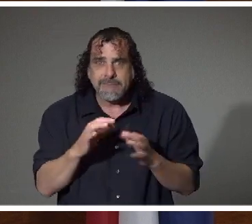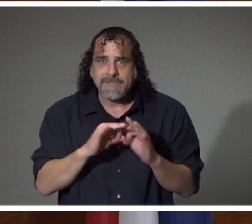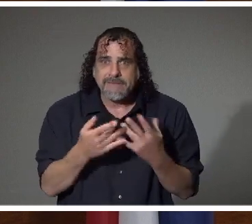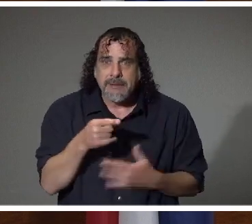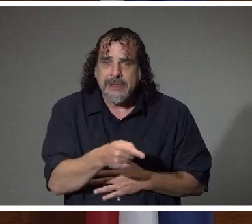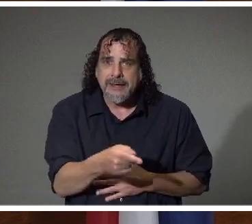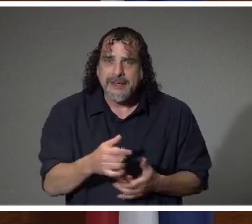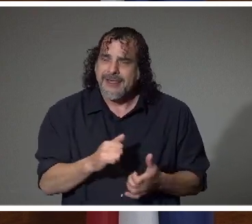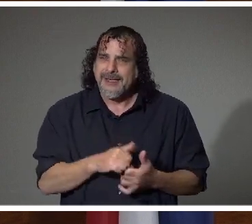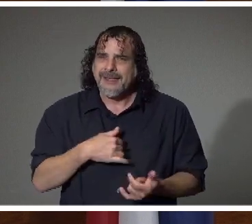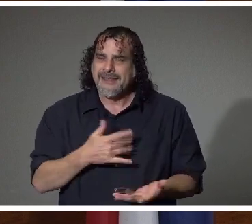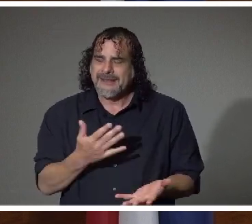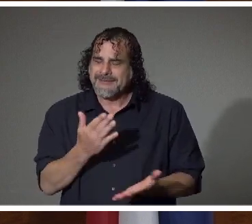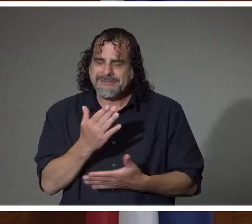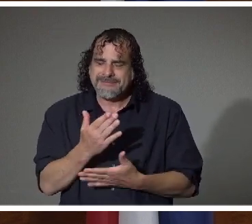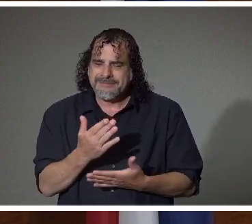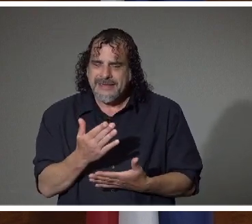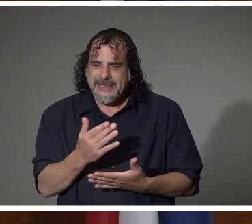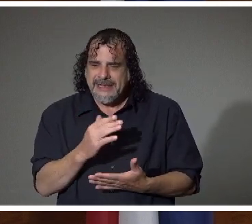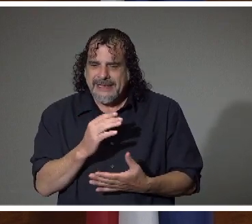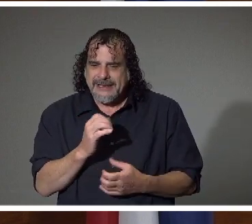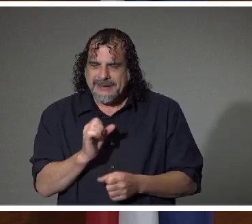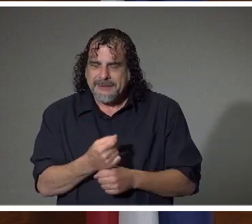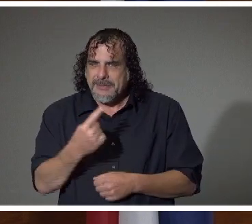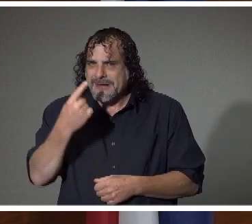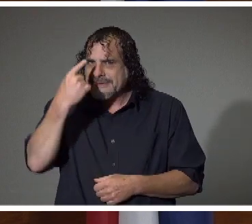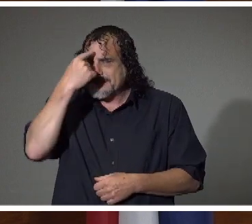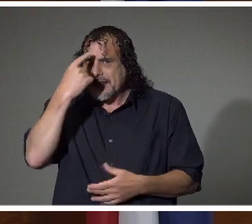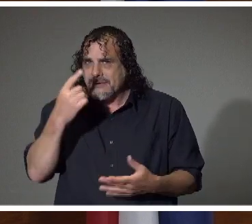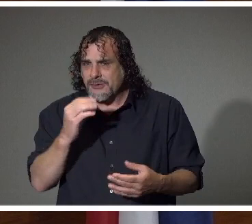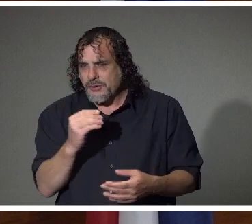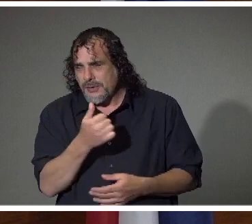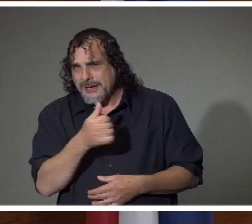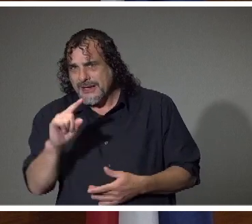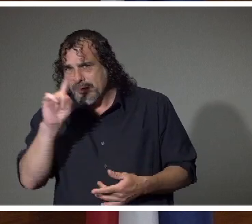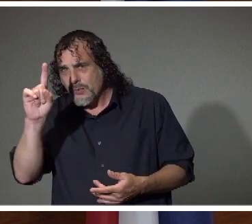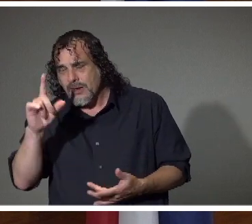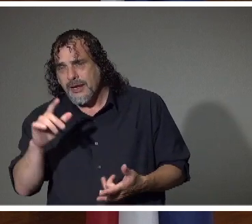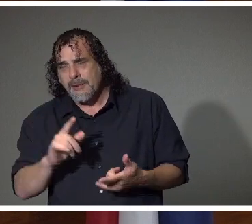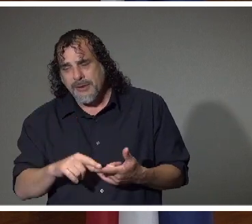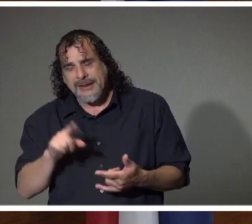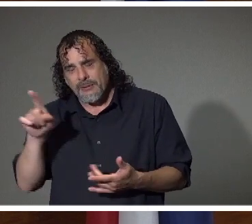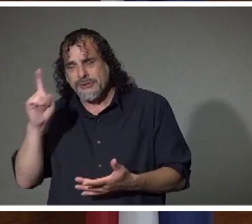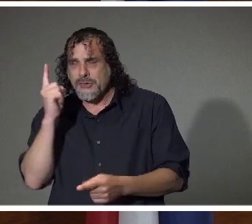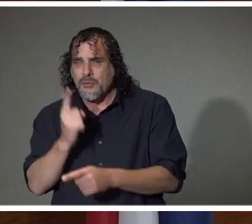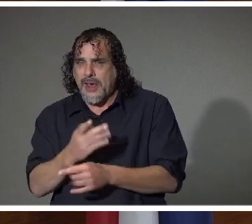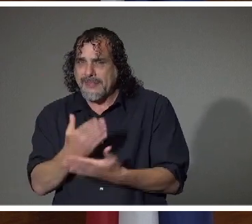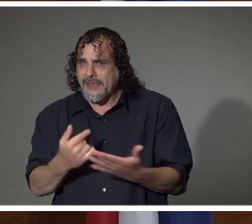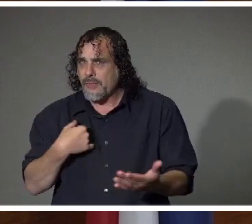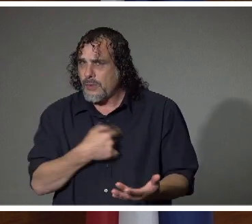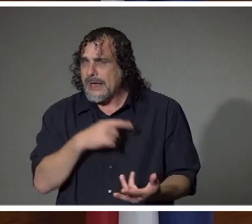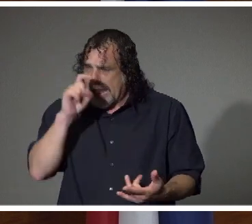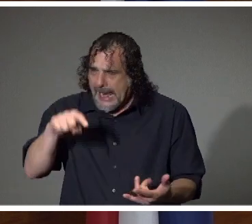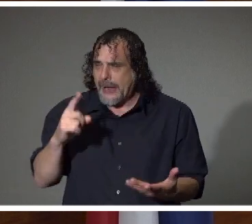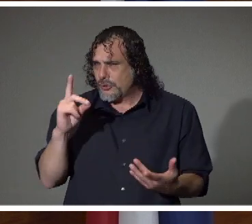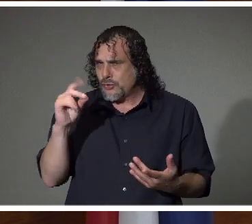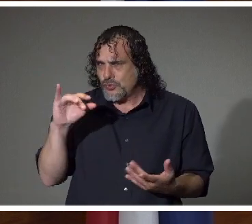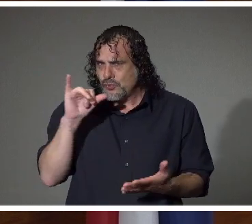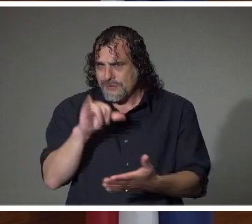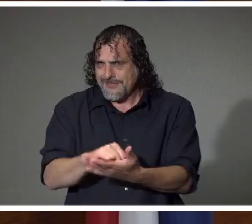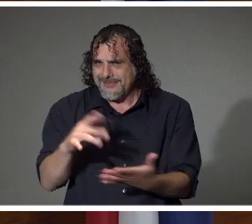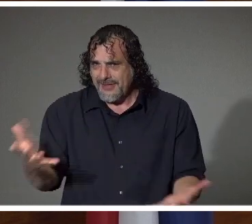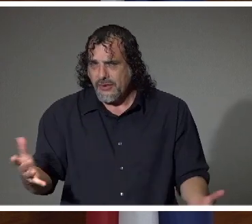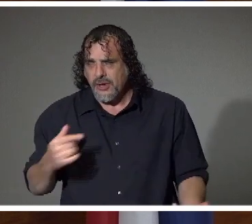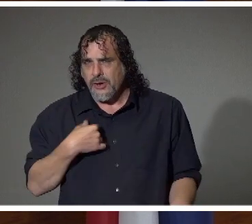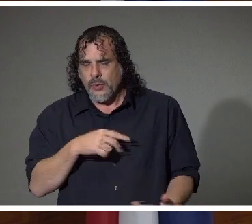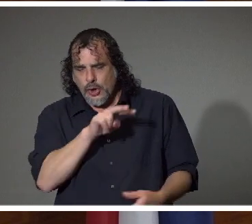just not something that makes sense to anyone. But I do believe it's the right thing to do. We're also looking at ways and